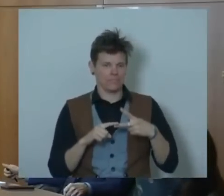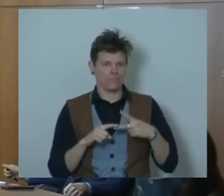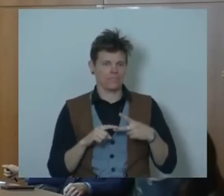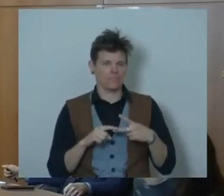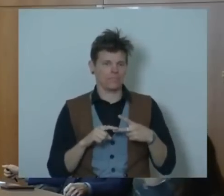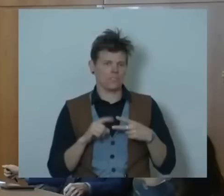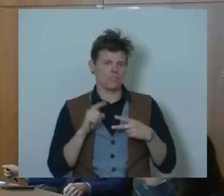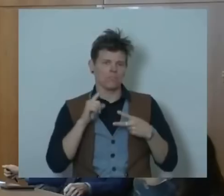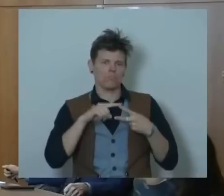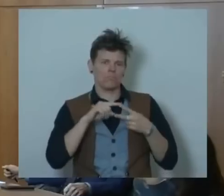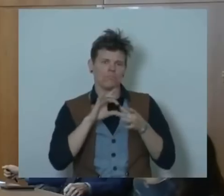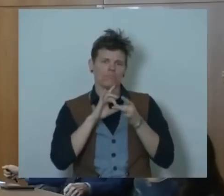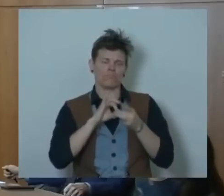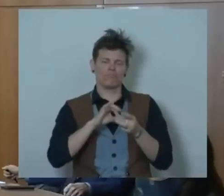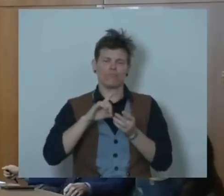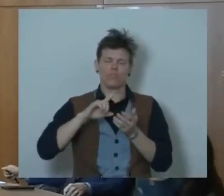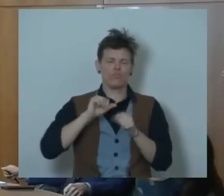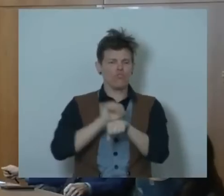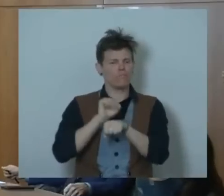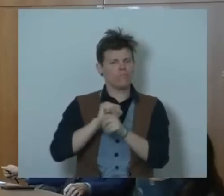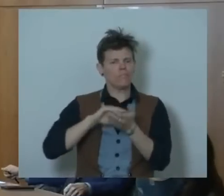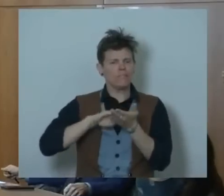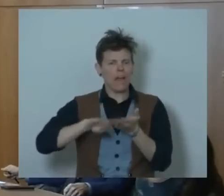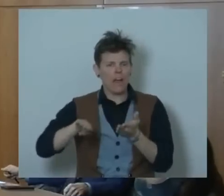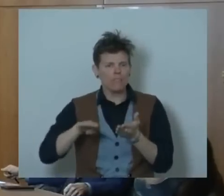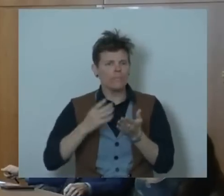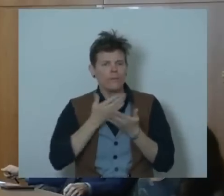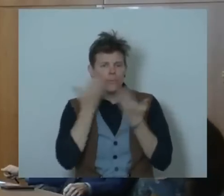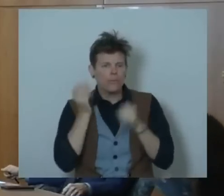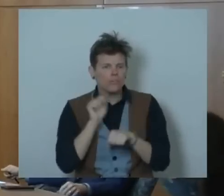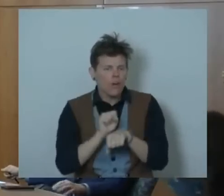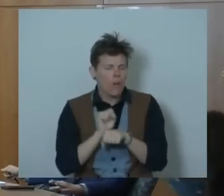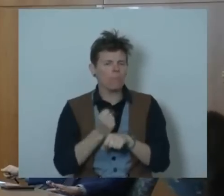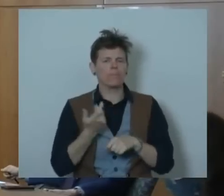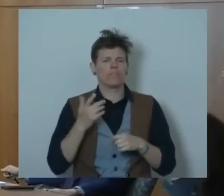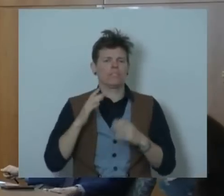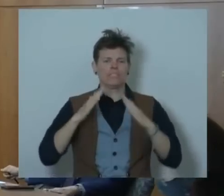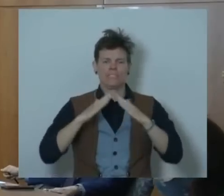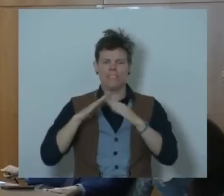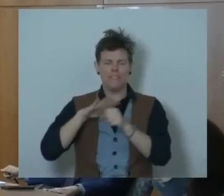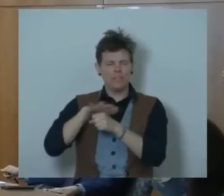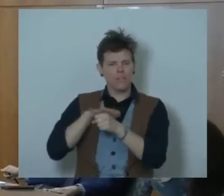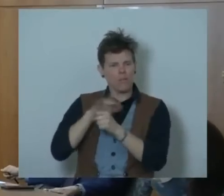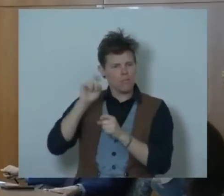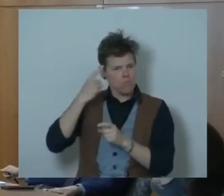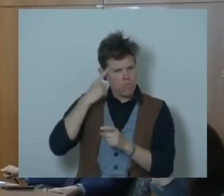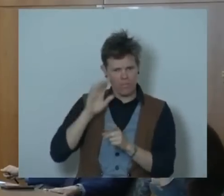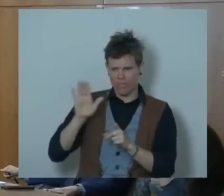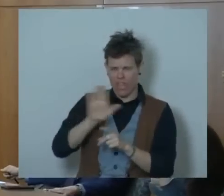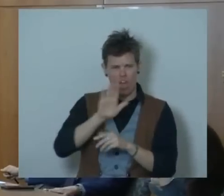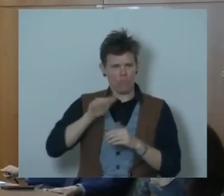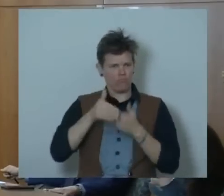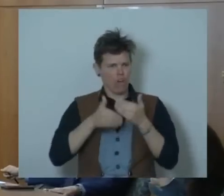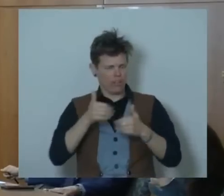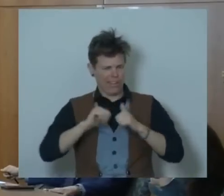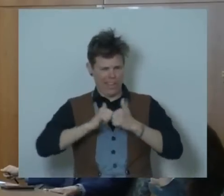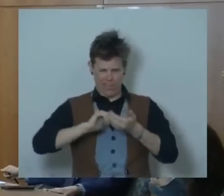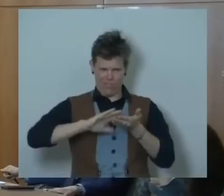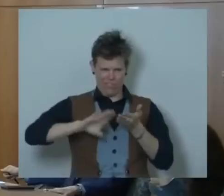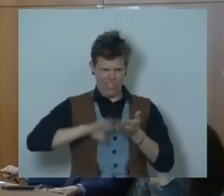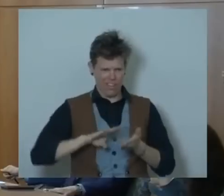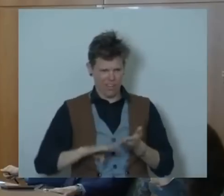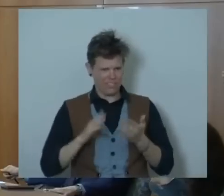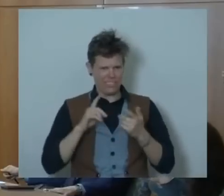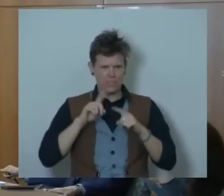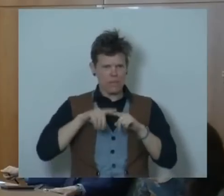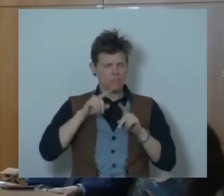layoffs. Municipalities, local governments are in the process of laying people off and furloughing employees, depending on the case. How